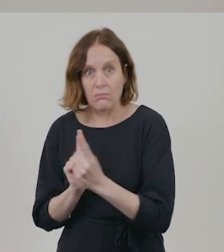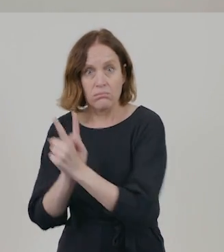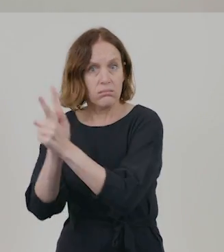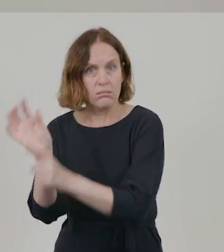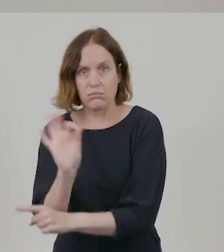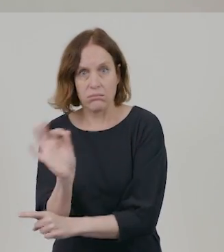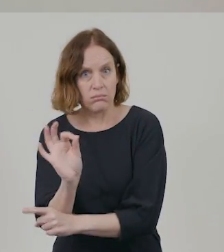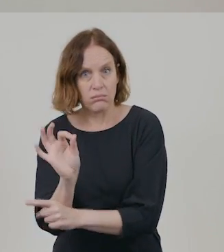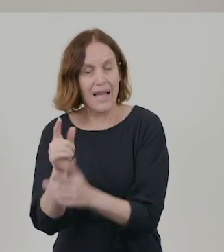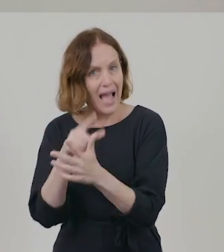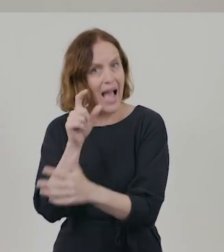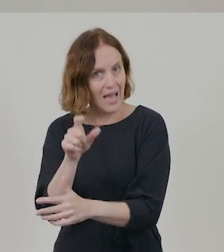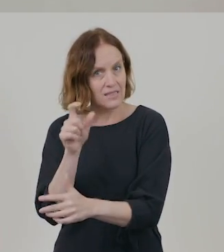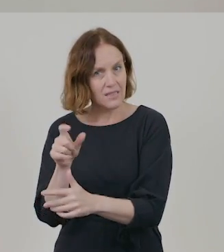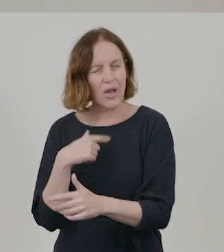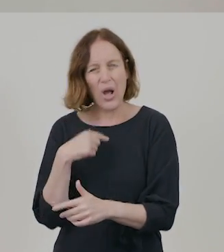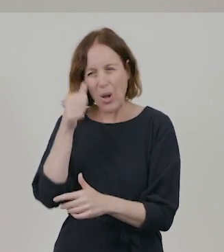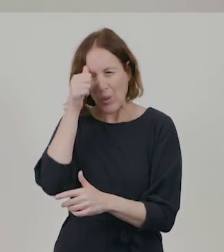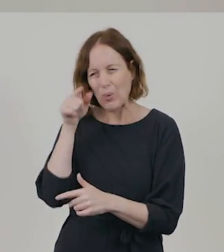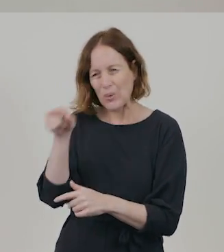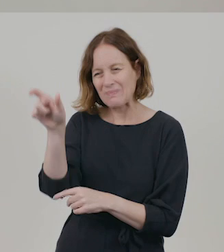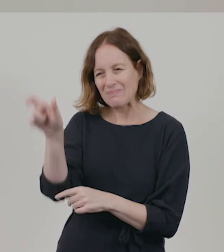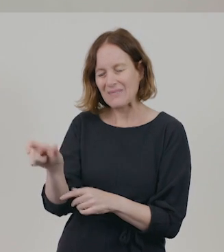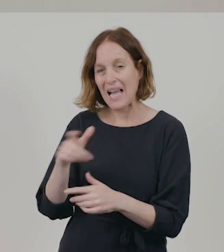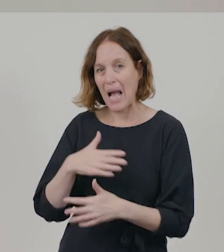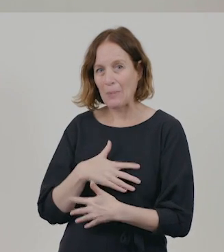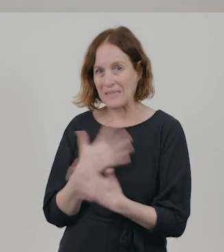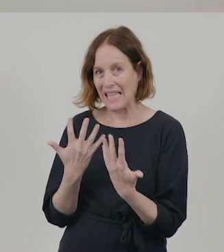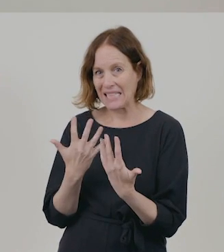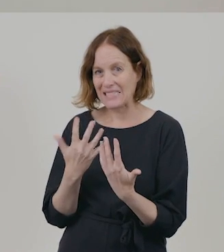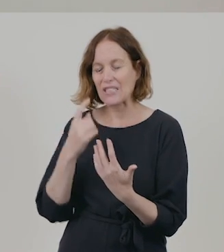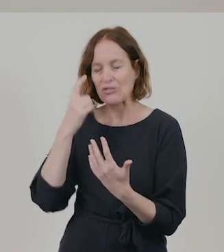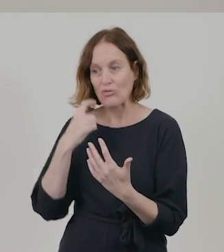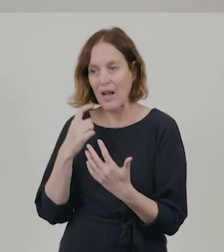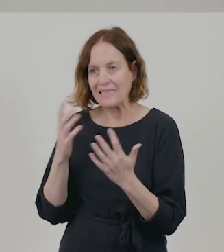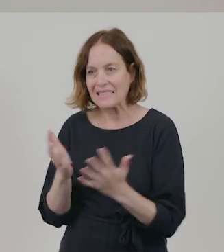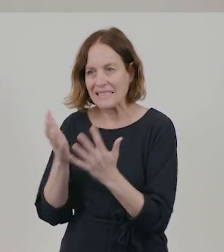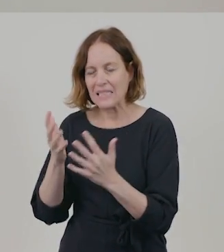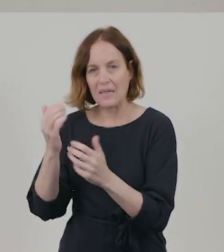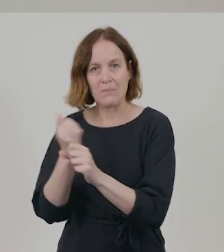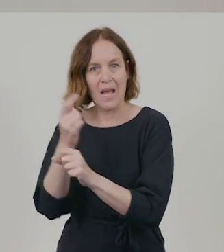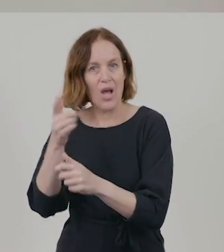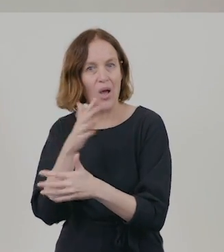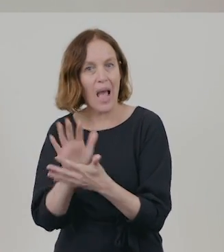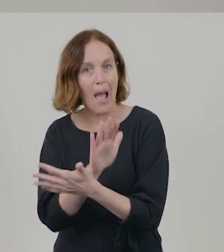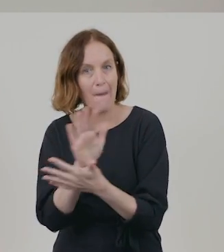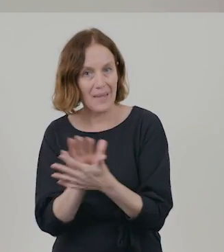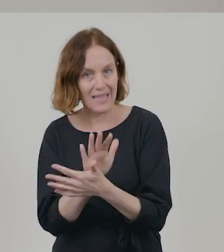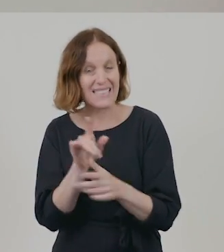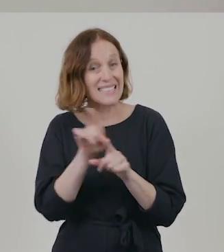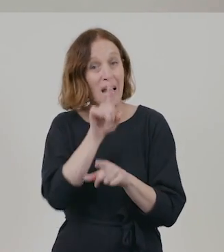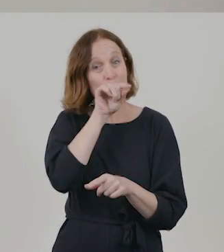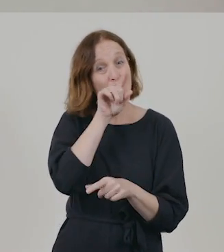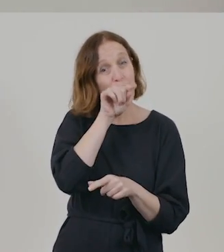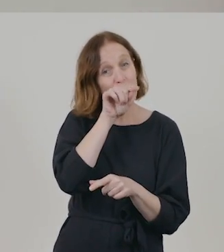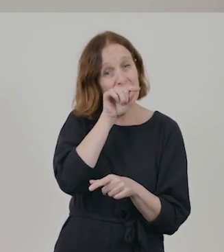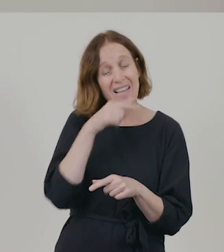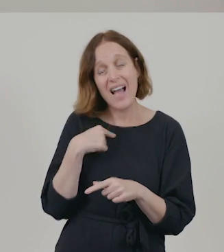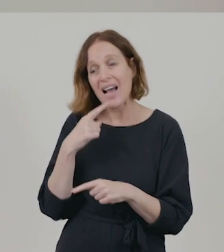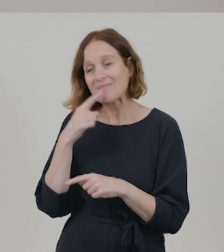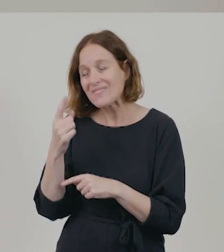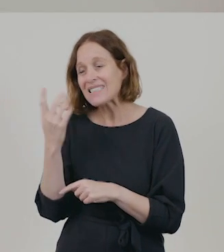in the story. The event in the story reminds me of when I was playing with my friend Sarah and I accidentally bumped into